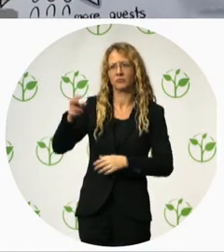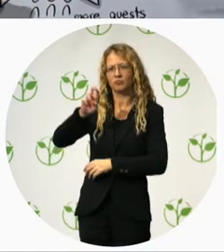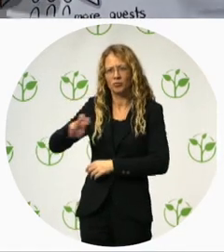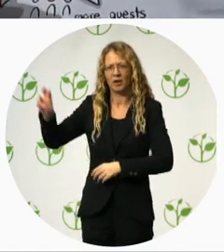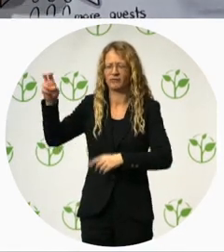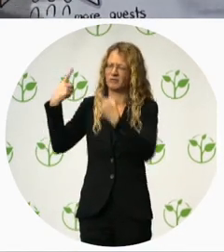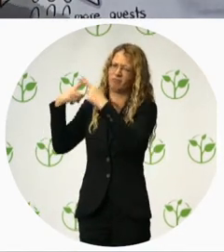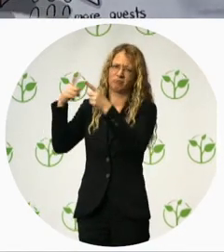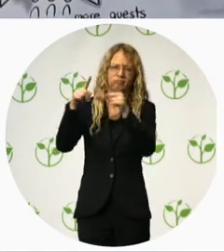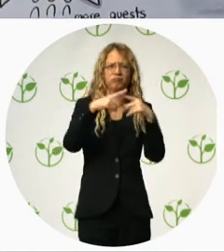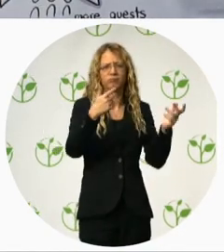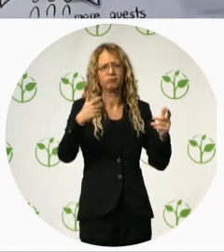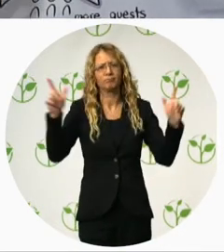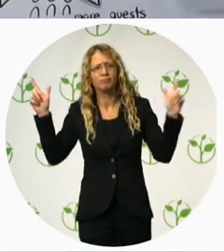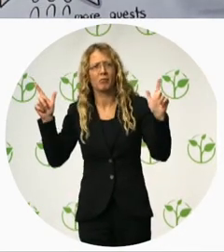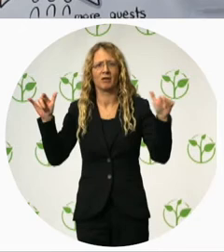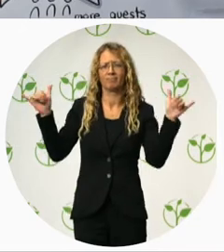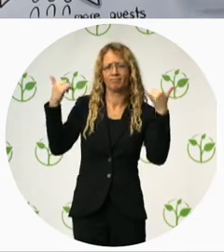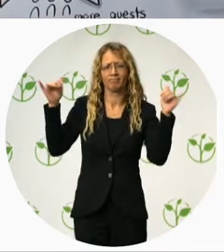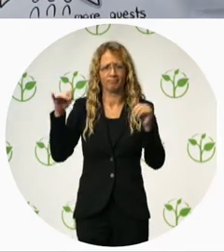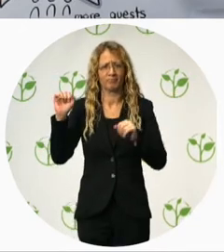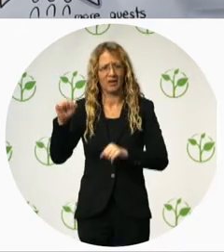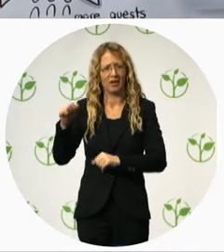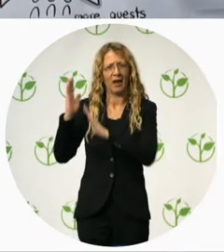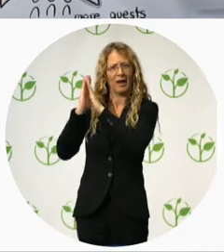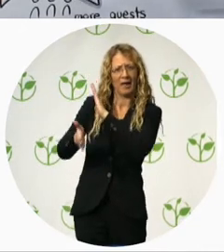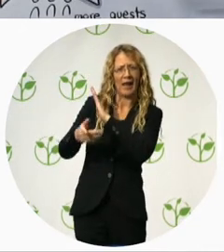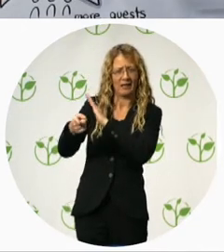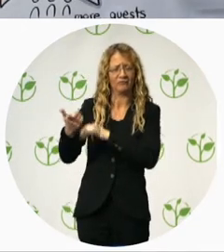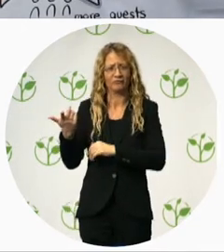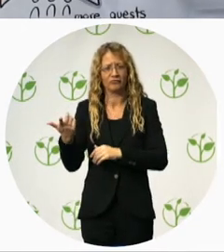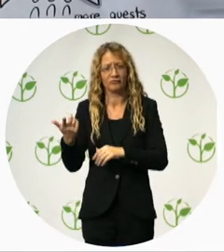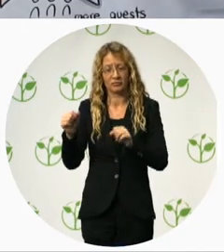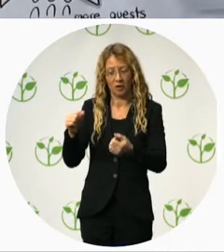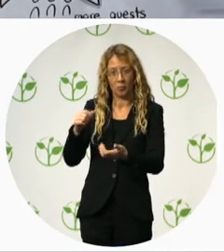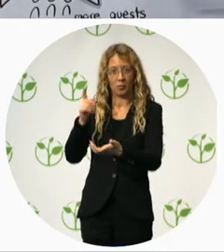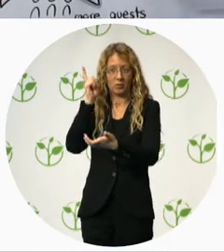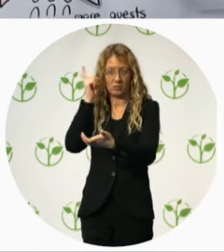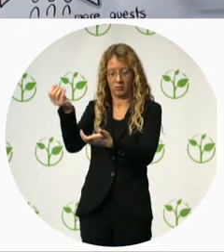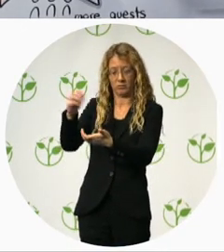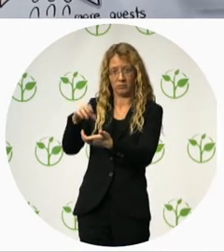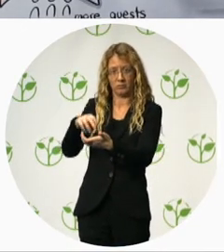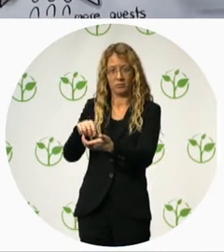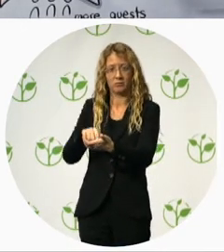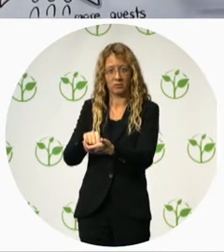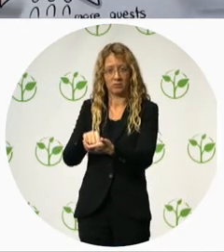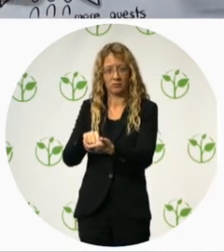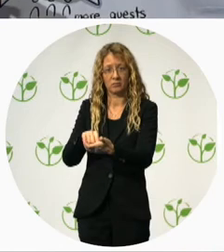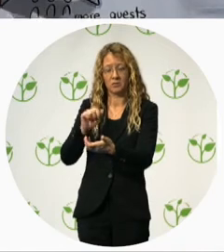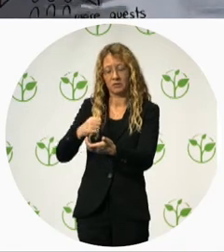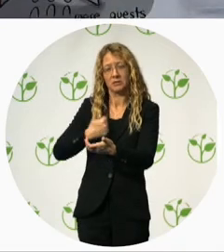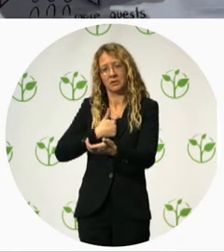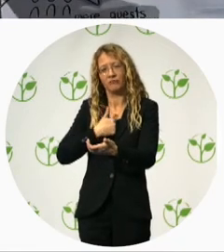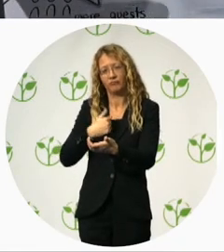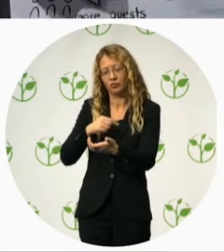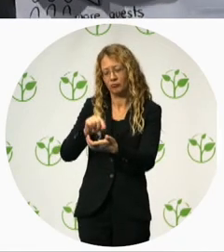the moment, what it does, it's on your mobile phone, and it's an app that you can customize yourself, and you can